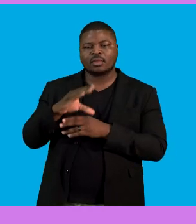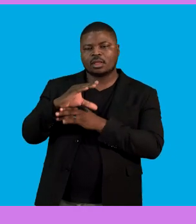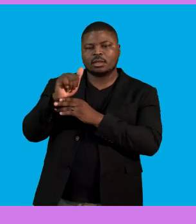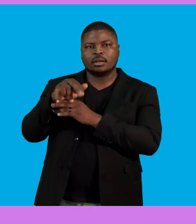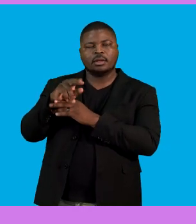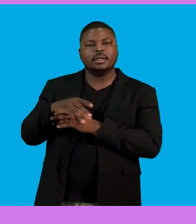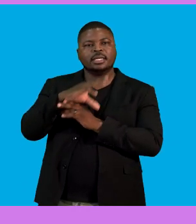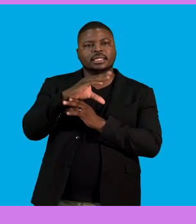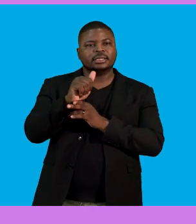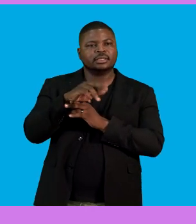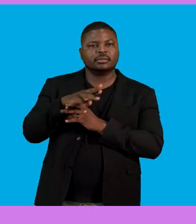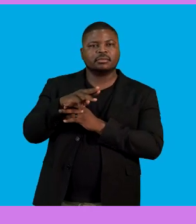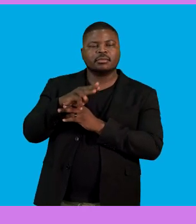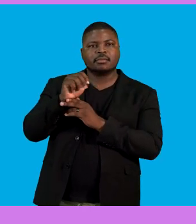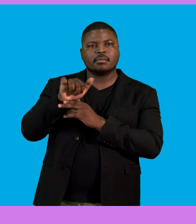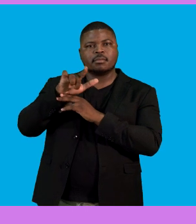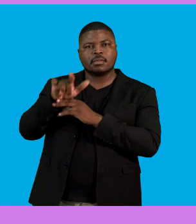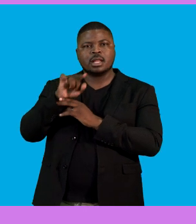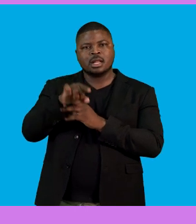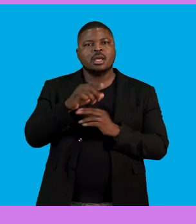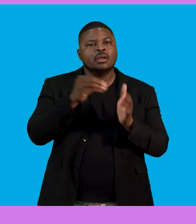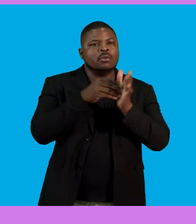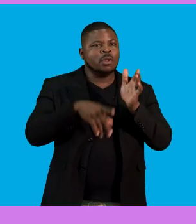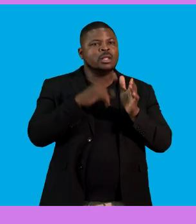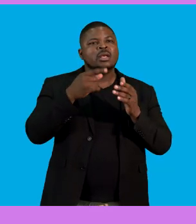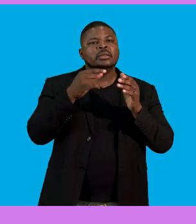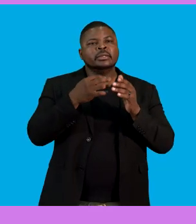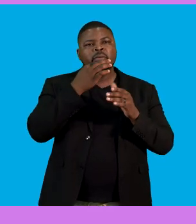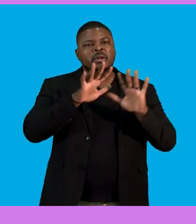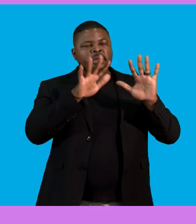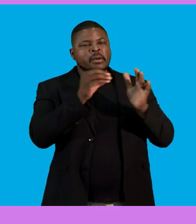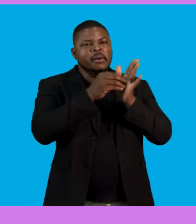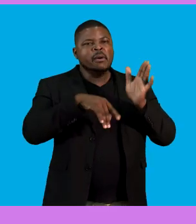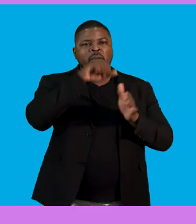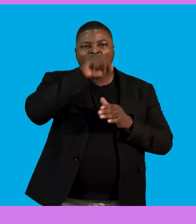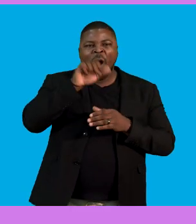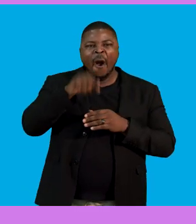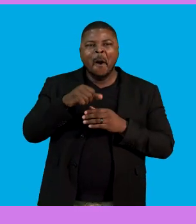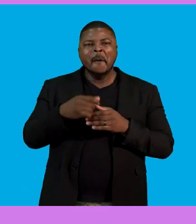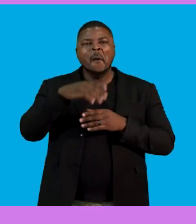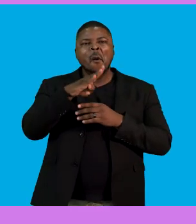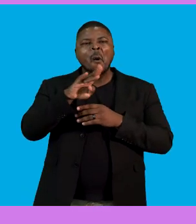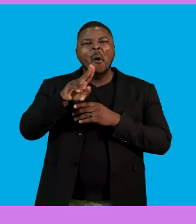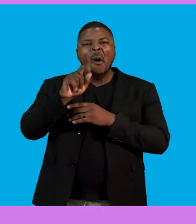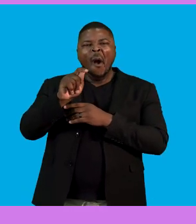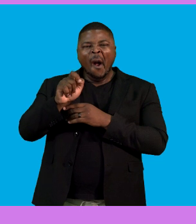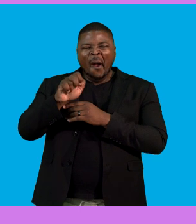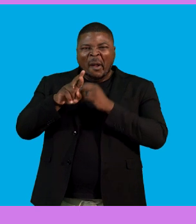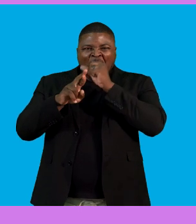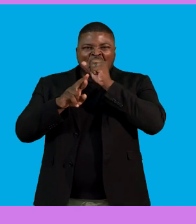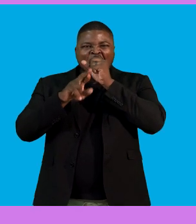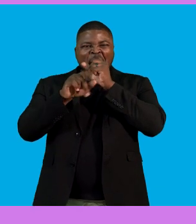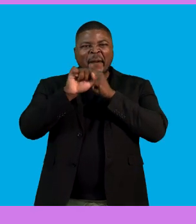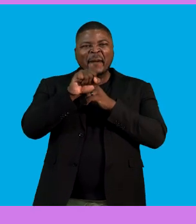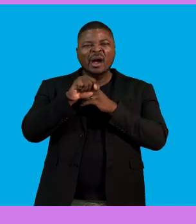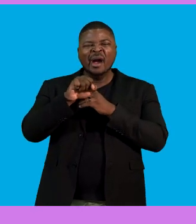caramel one, we've got 10 learners that say this is their favorite. Then the butterscotch one, we've got about 7, because it's almost in the middle